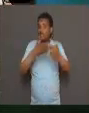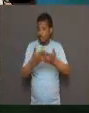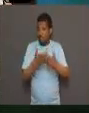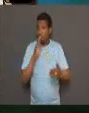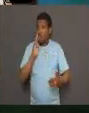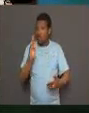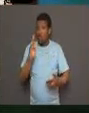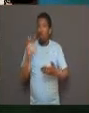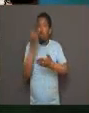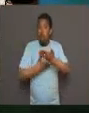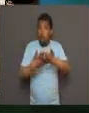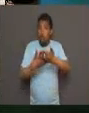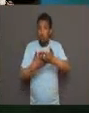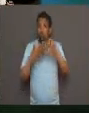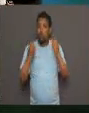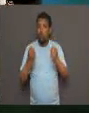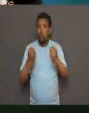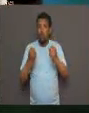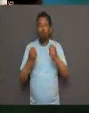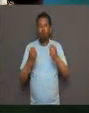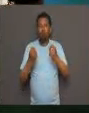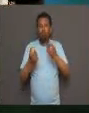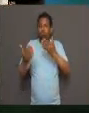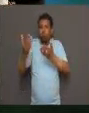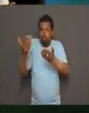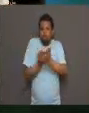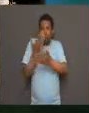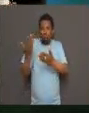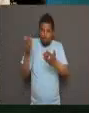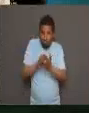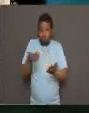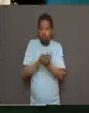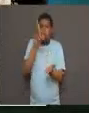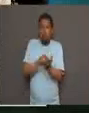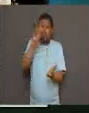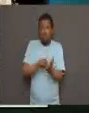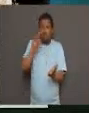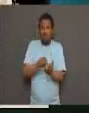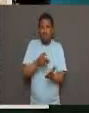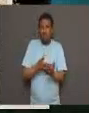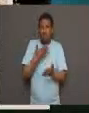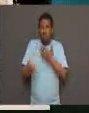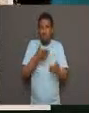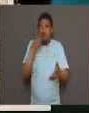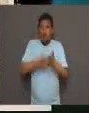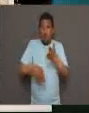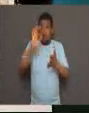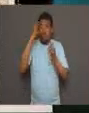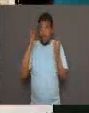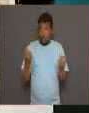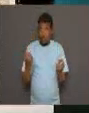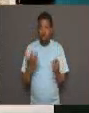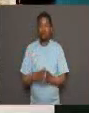One reason might simply be that maps can be updated and reproduced